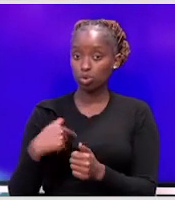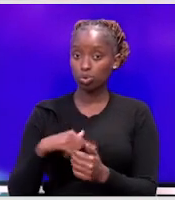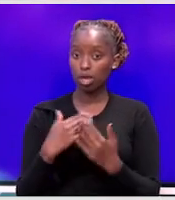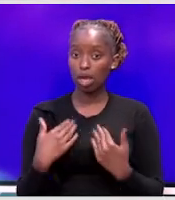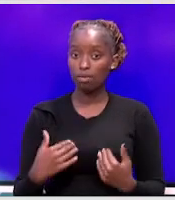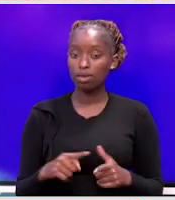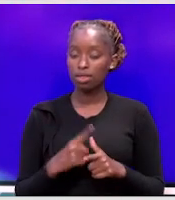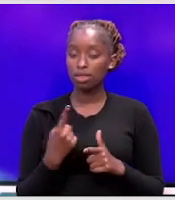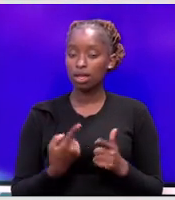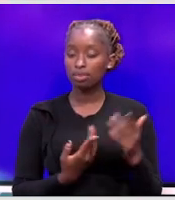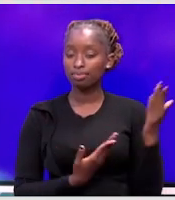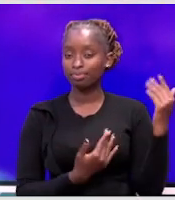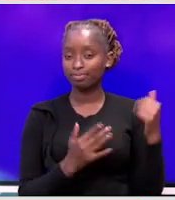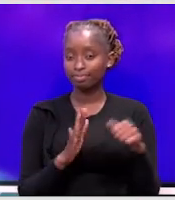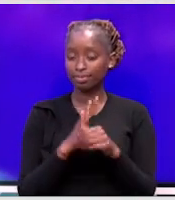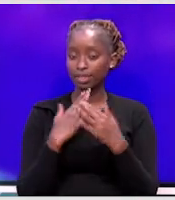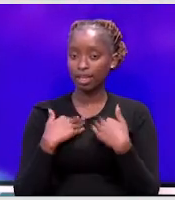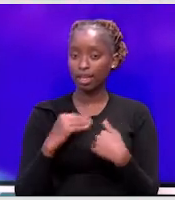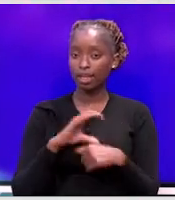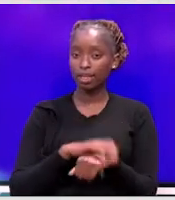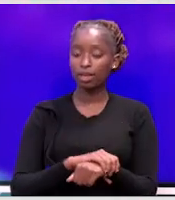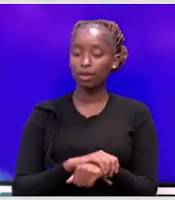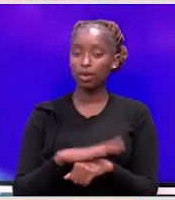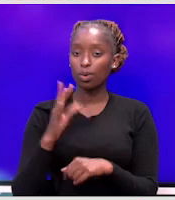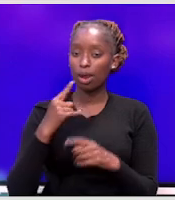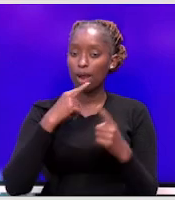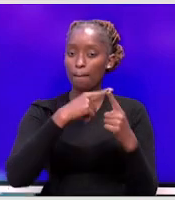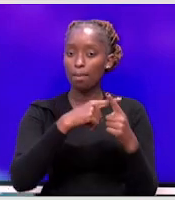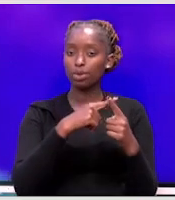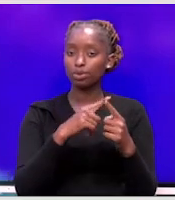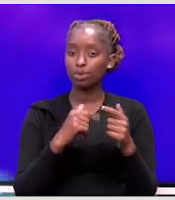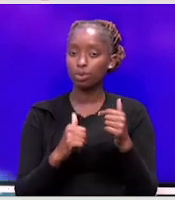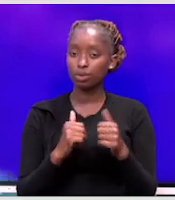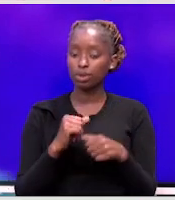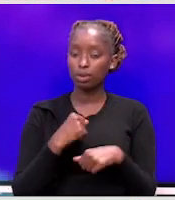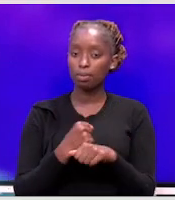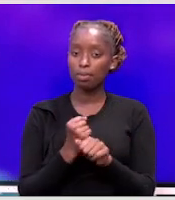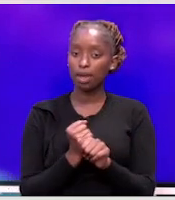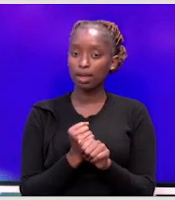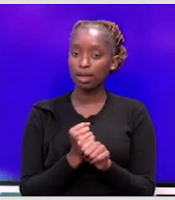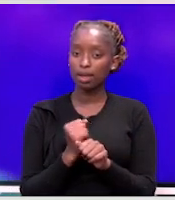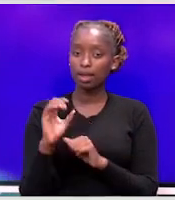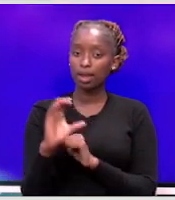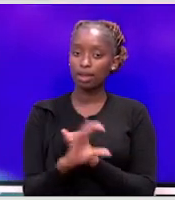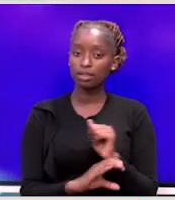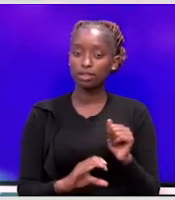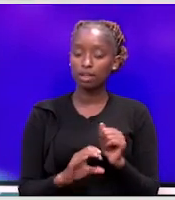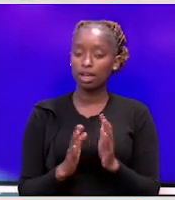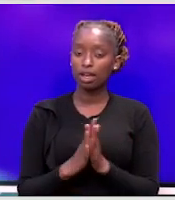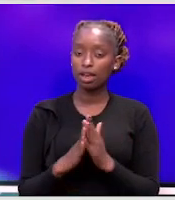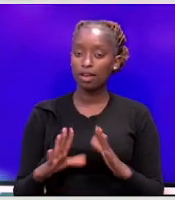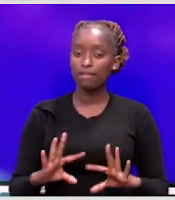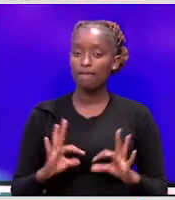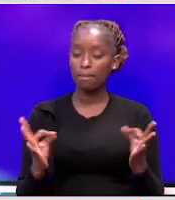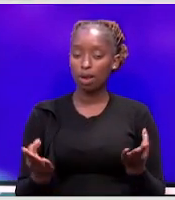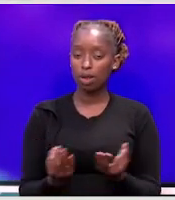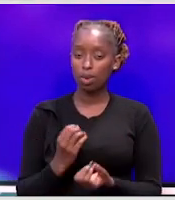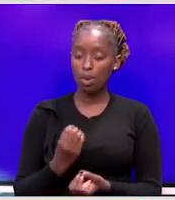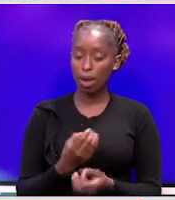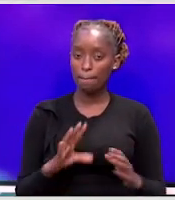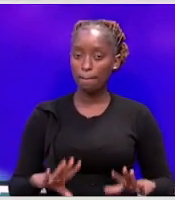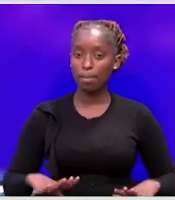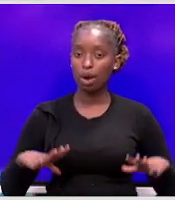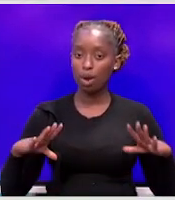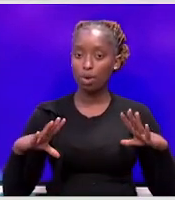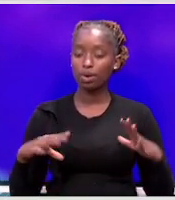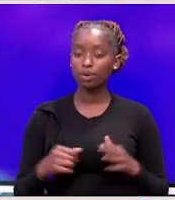then hopefully we get a positive result that will make the country proud and our families proud. And so for me is to